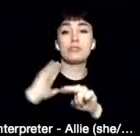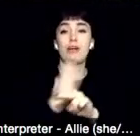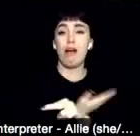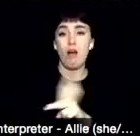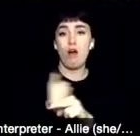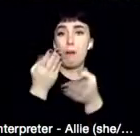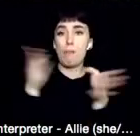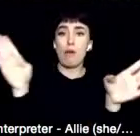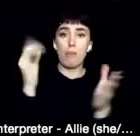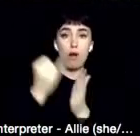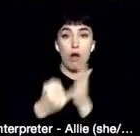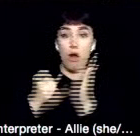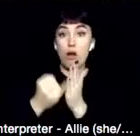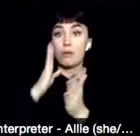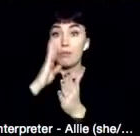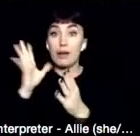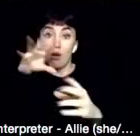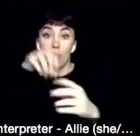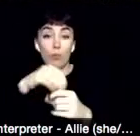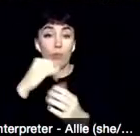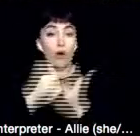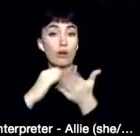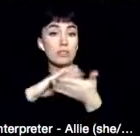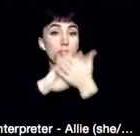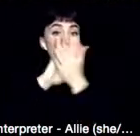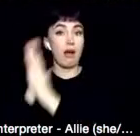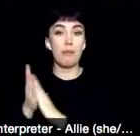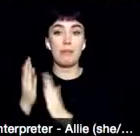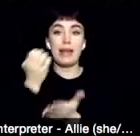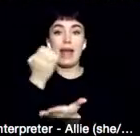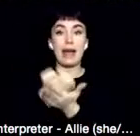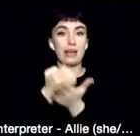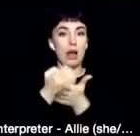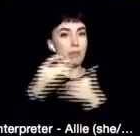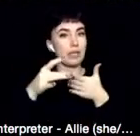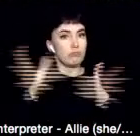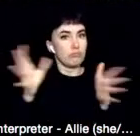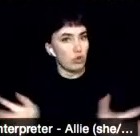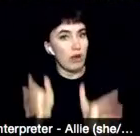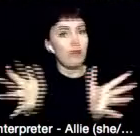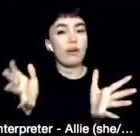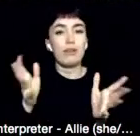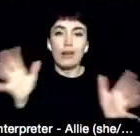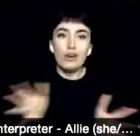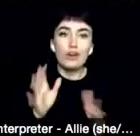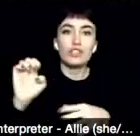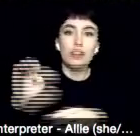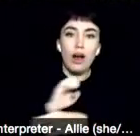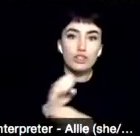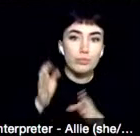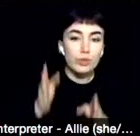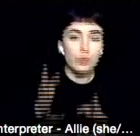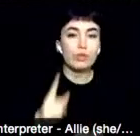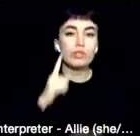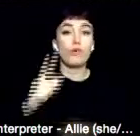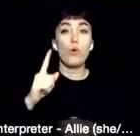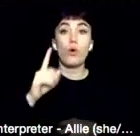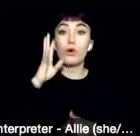can incorporate art to become an economic driver that encourages entrepreneurs in the creative